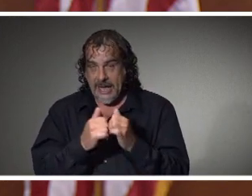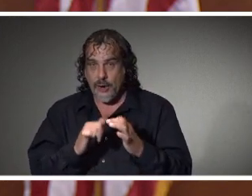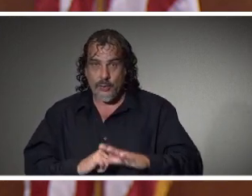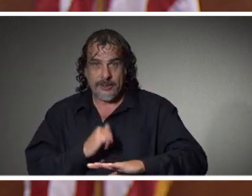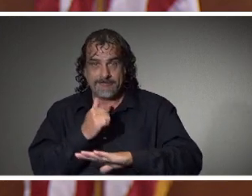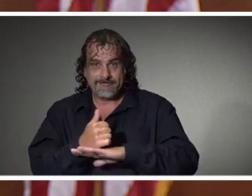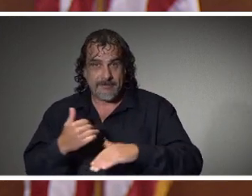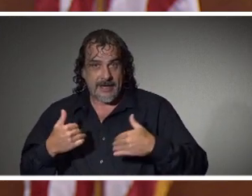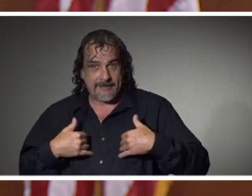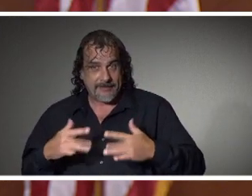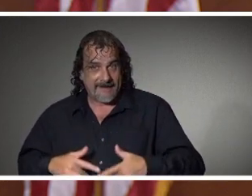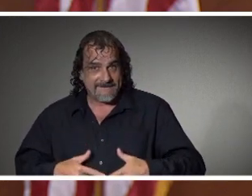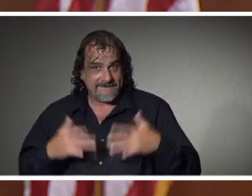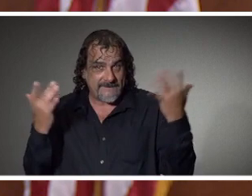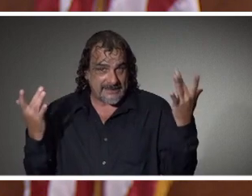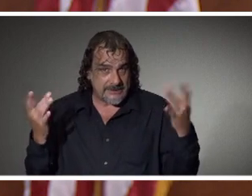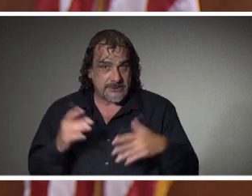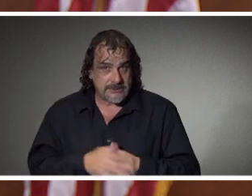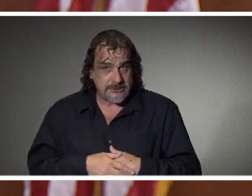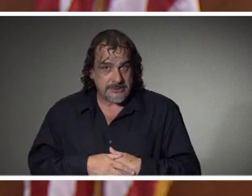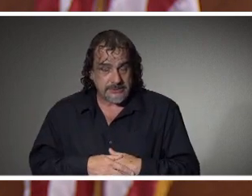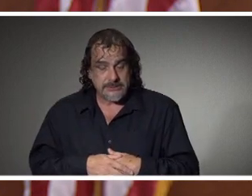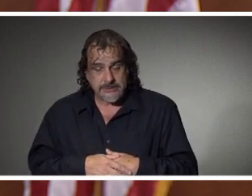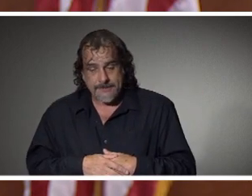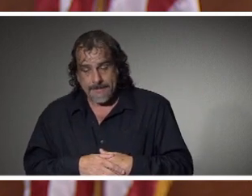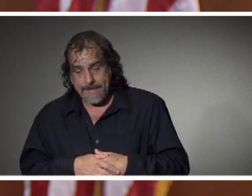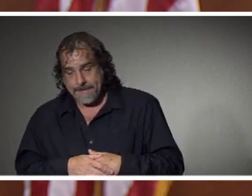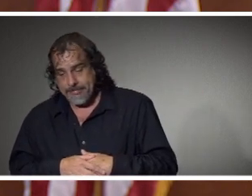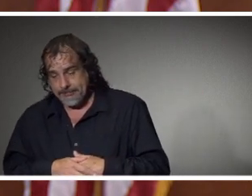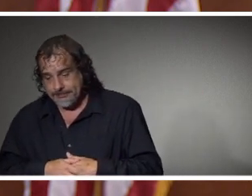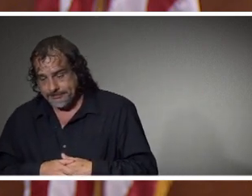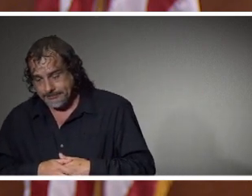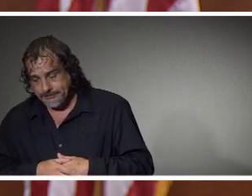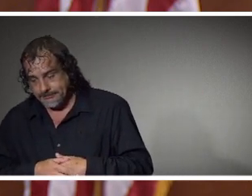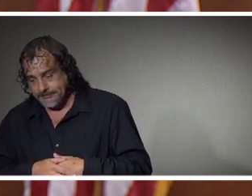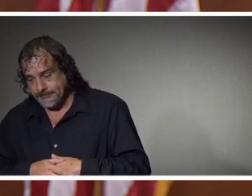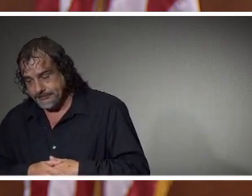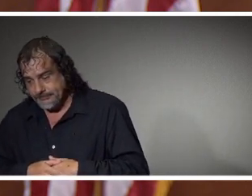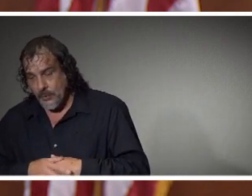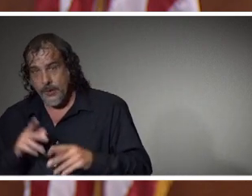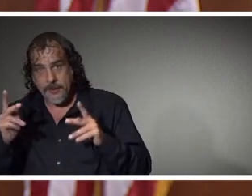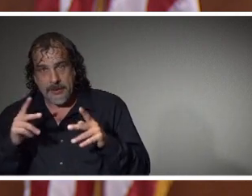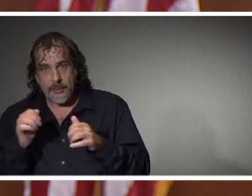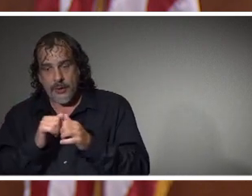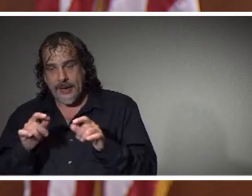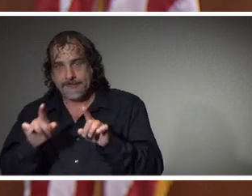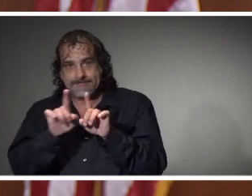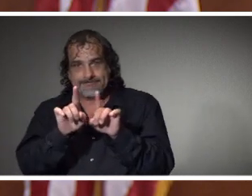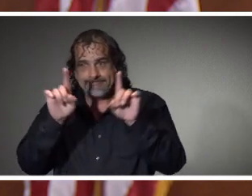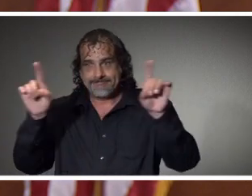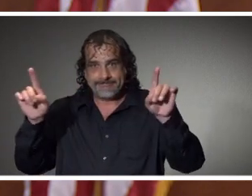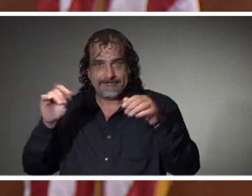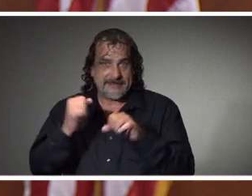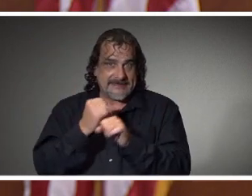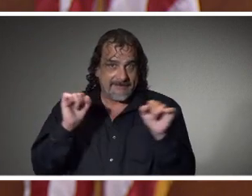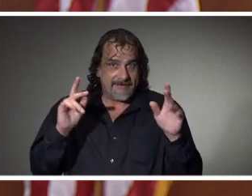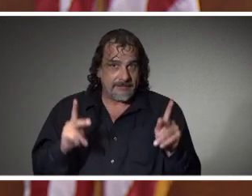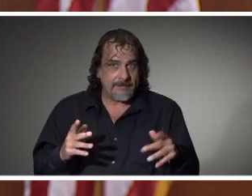we have a setting where that there it is possible to socially distance. I'll give you an example. I was talking